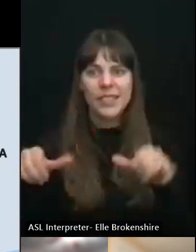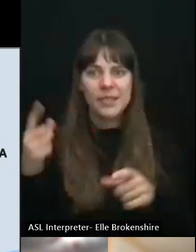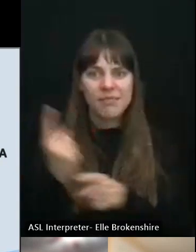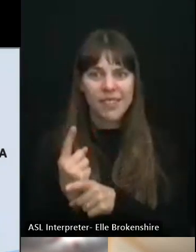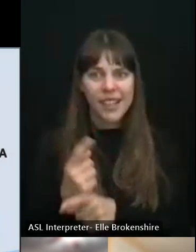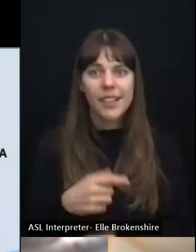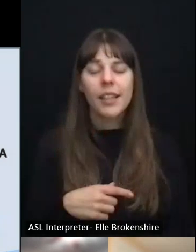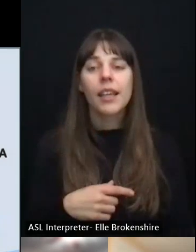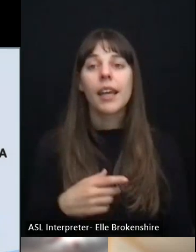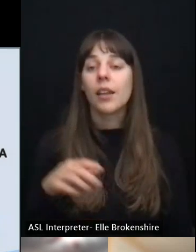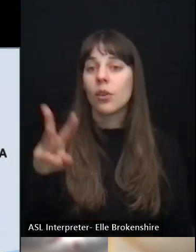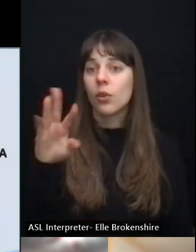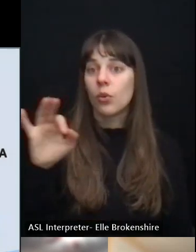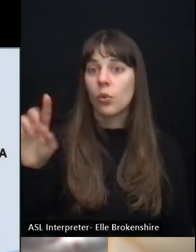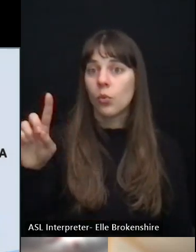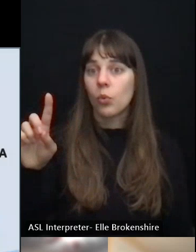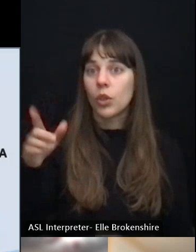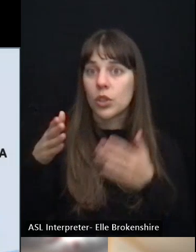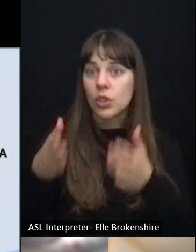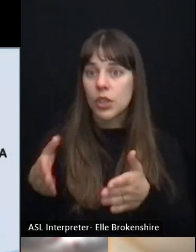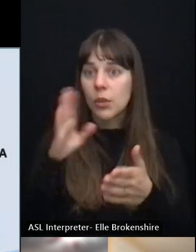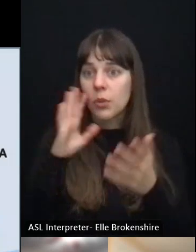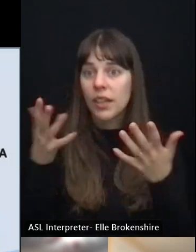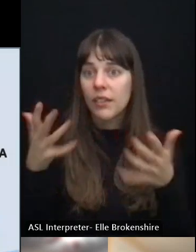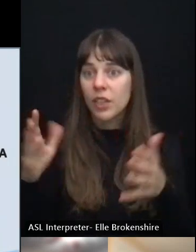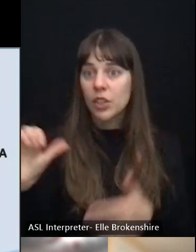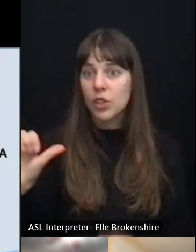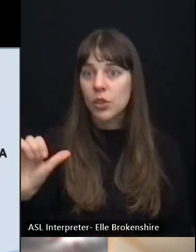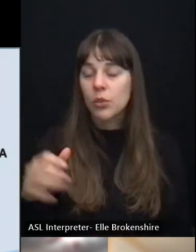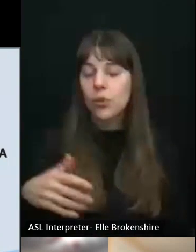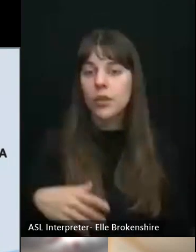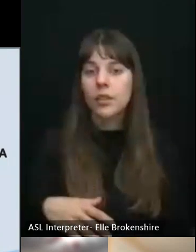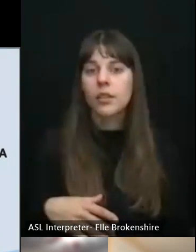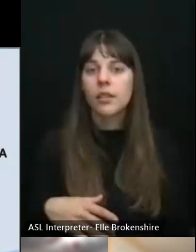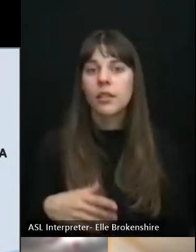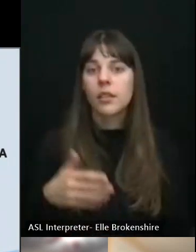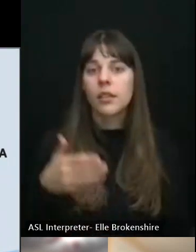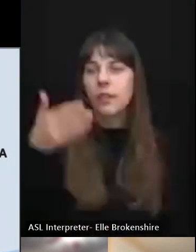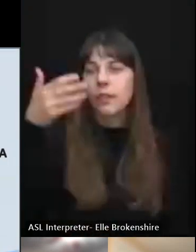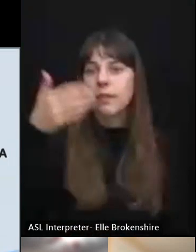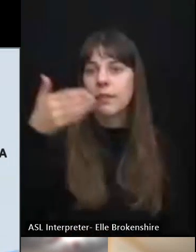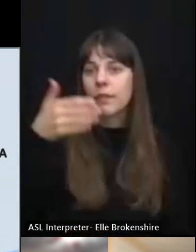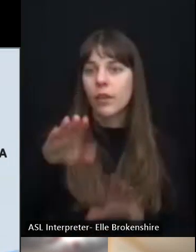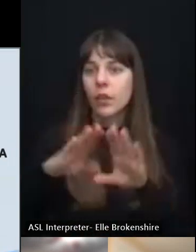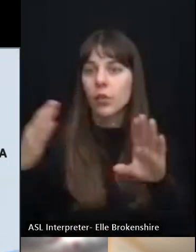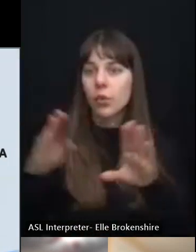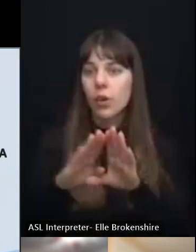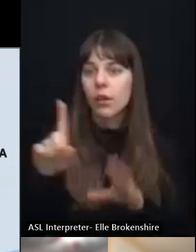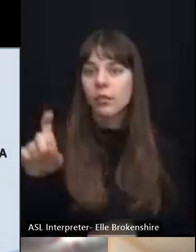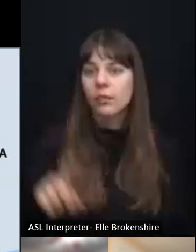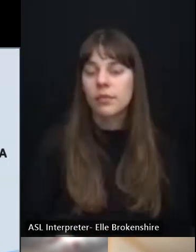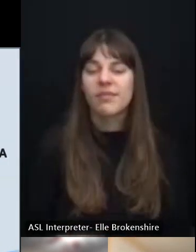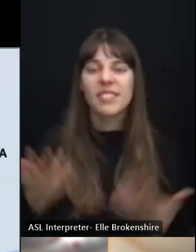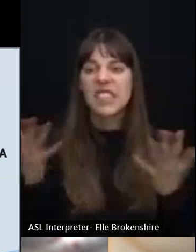And is Wood Street ever going to get finished? The front door. That's it.